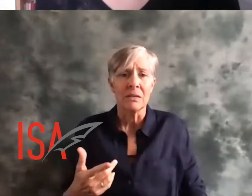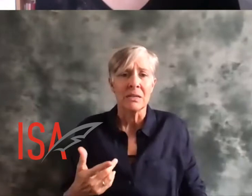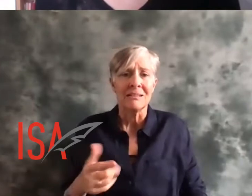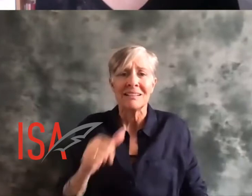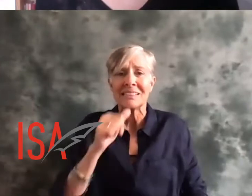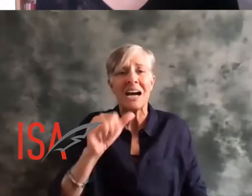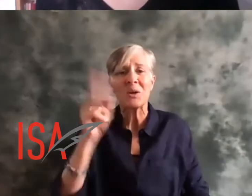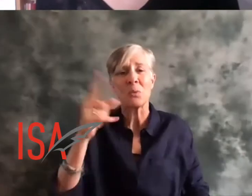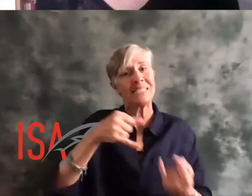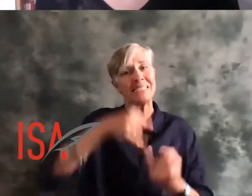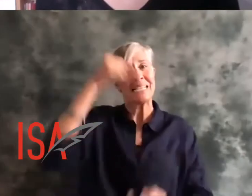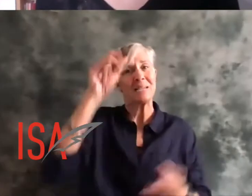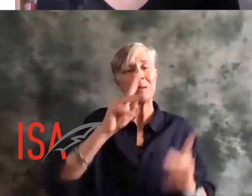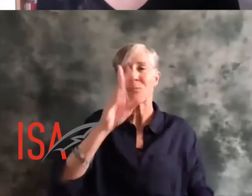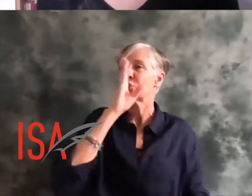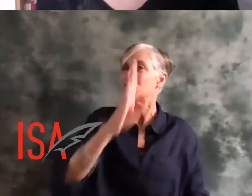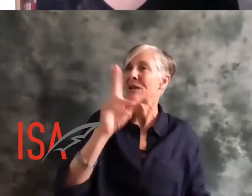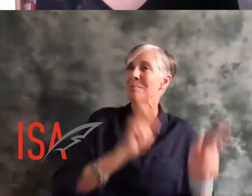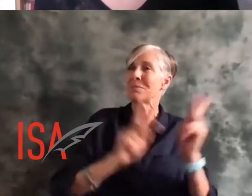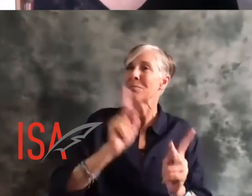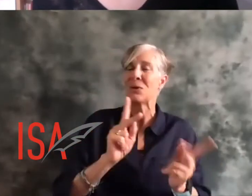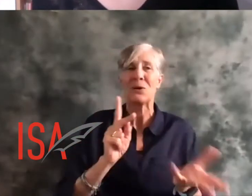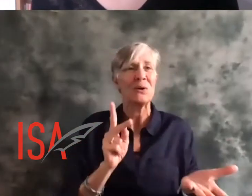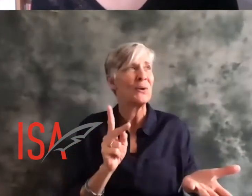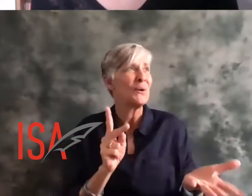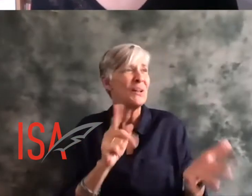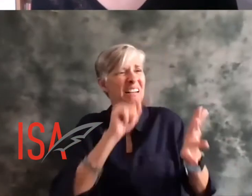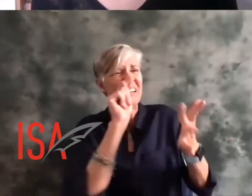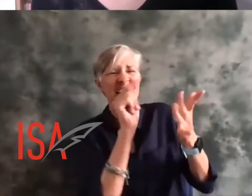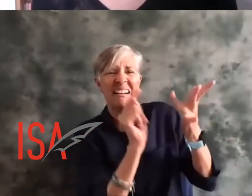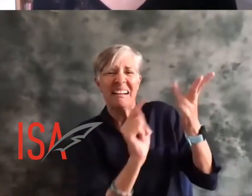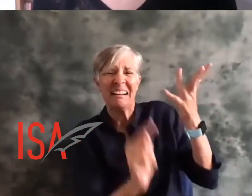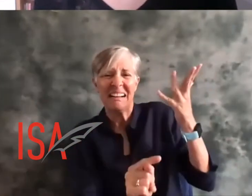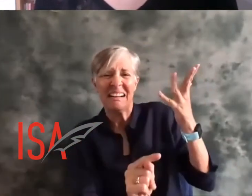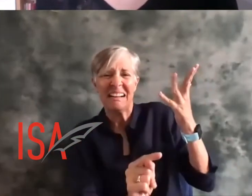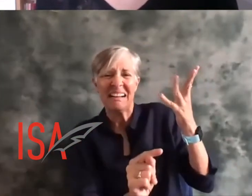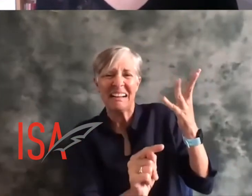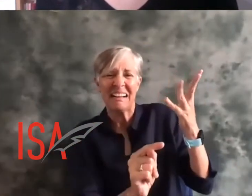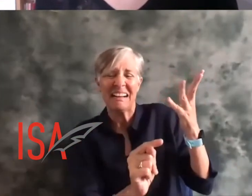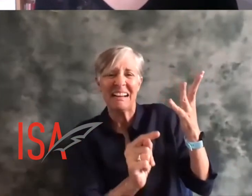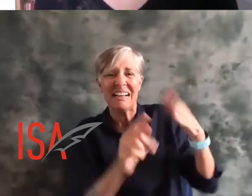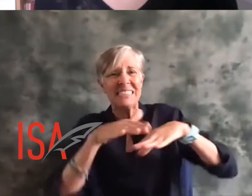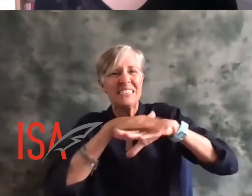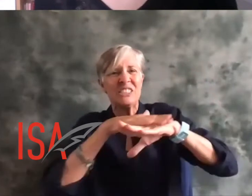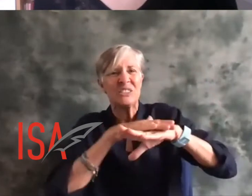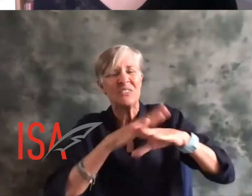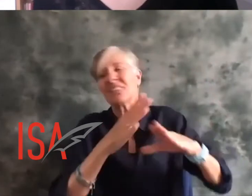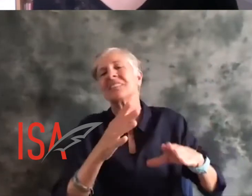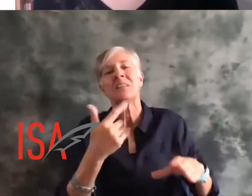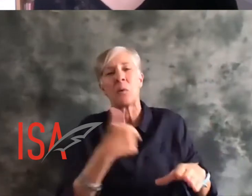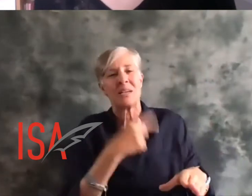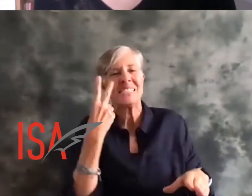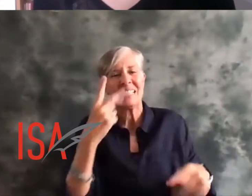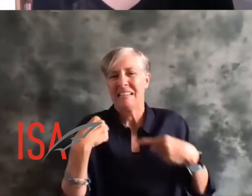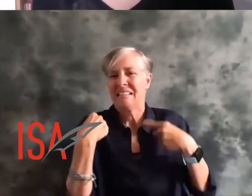skinny folks and heterosexual people and all the kind of one little dimension that we've been